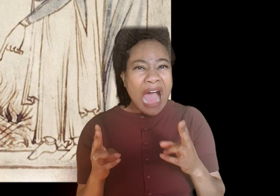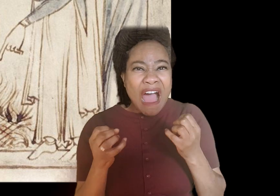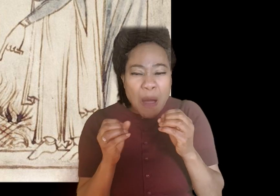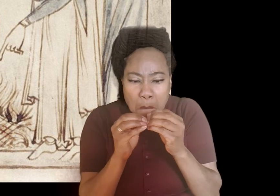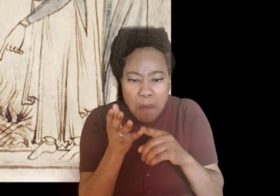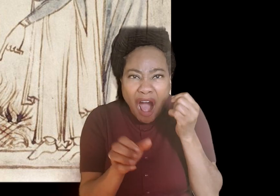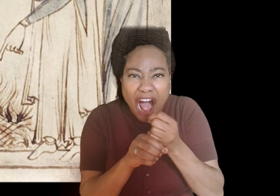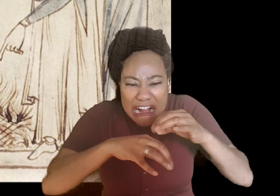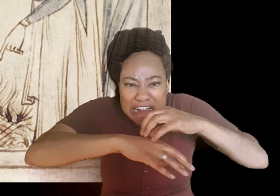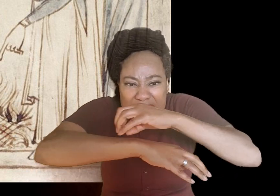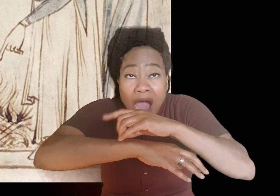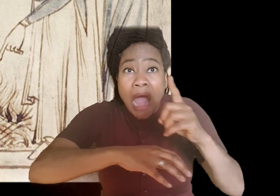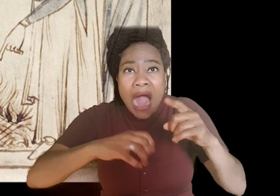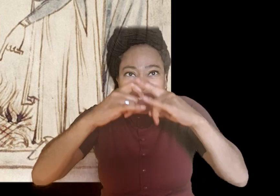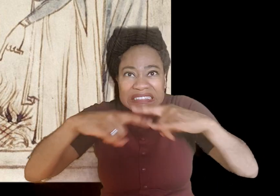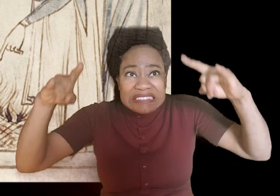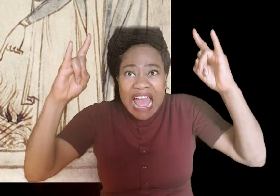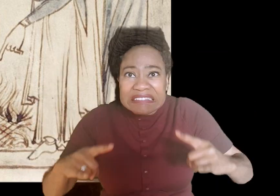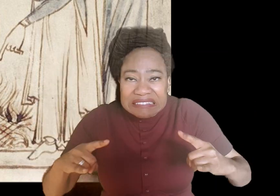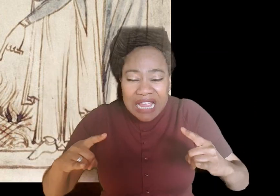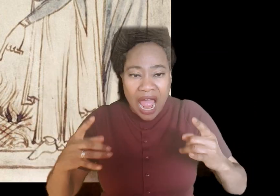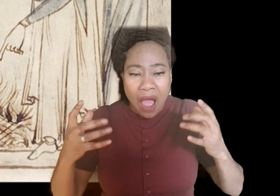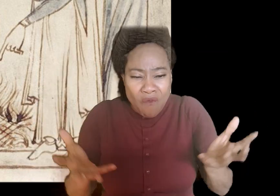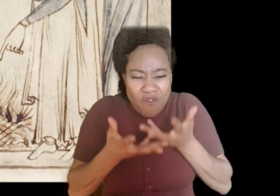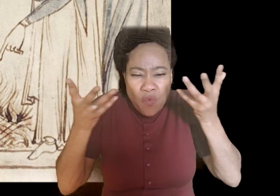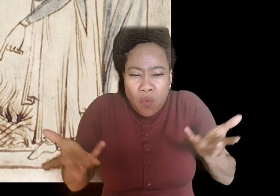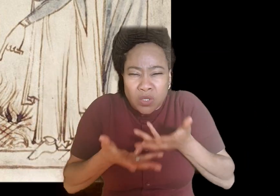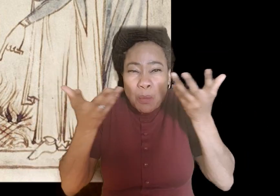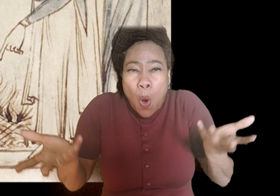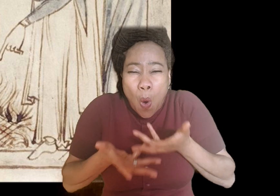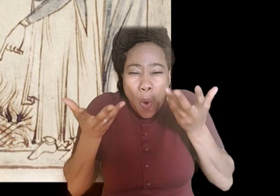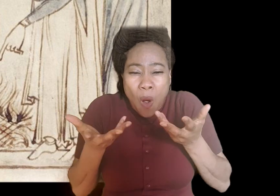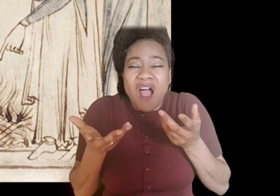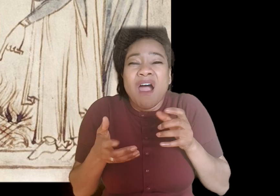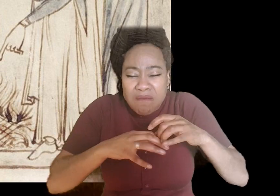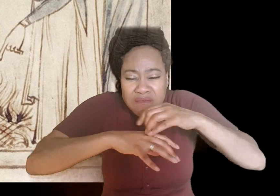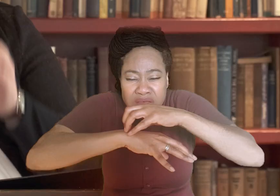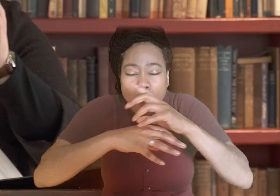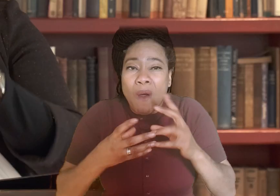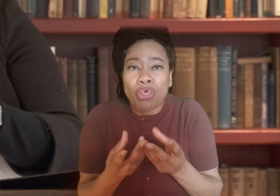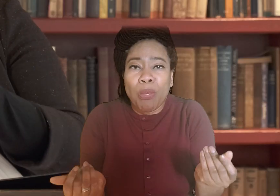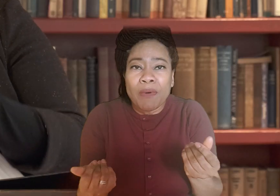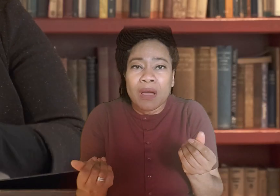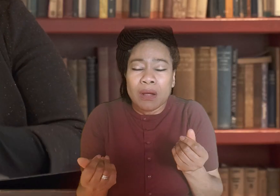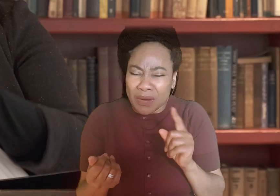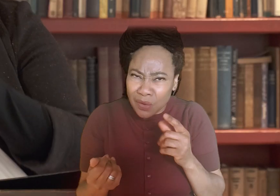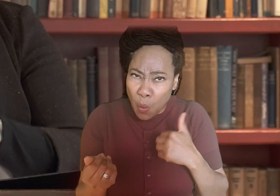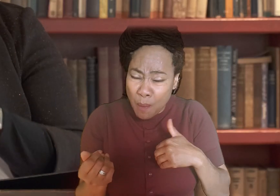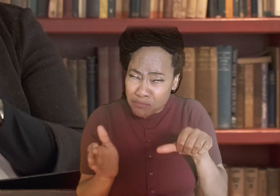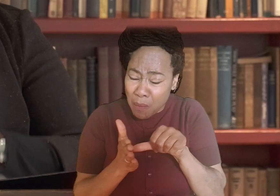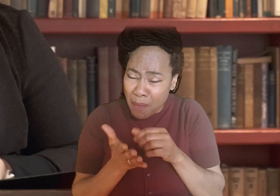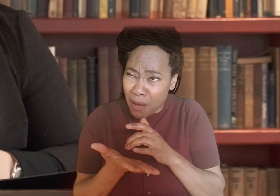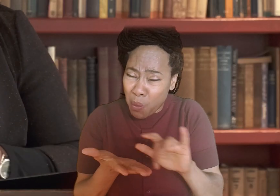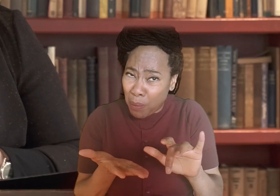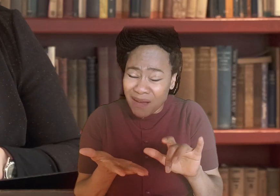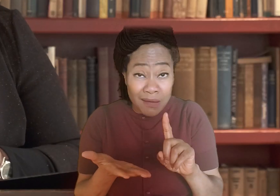big tents that you put over houses to get rid of pests, and not as a cure for women's problems. But in ancient Greece, it